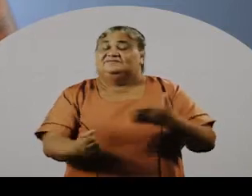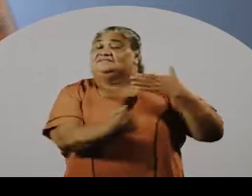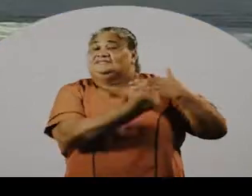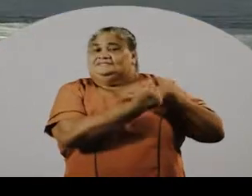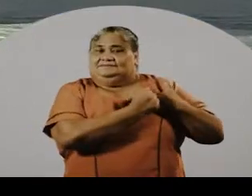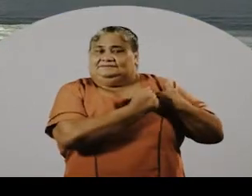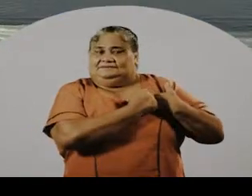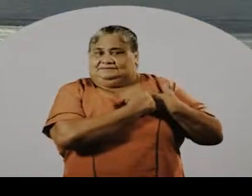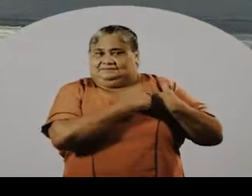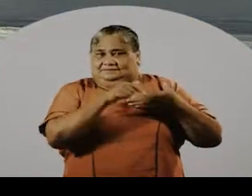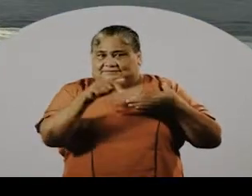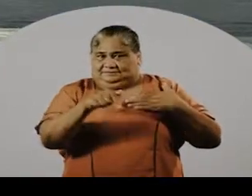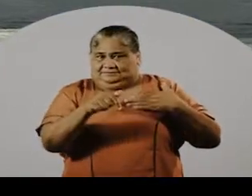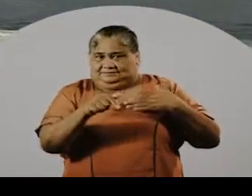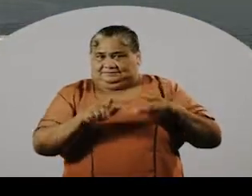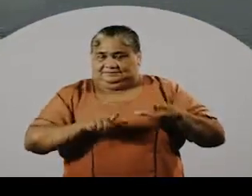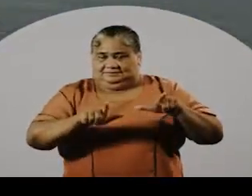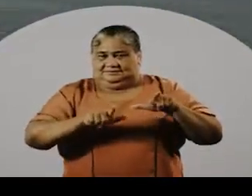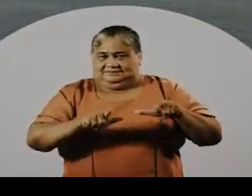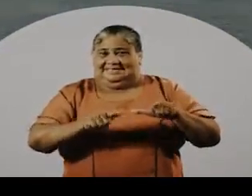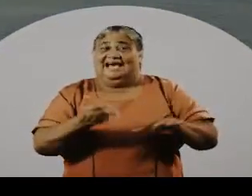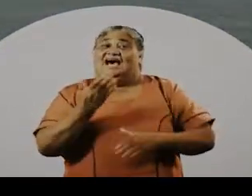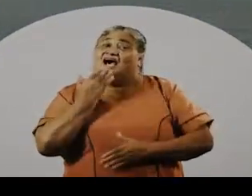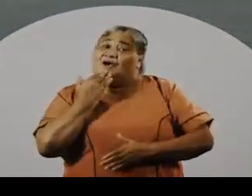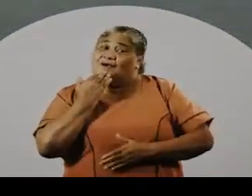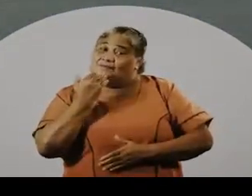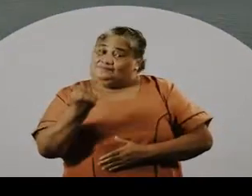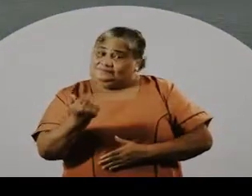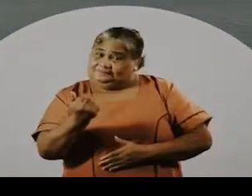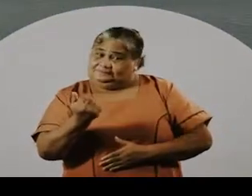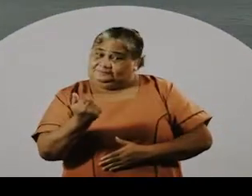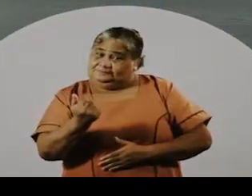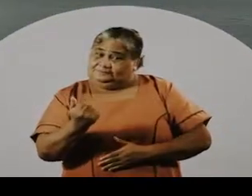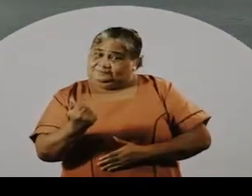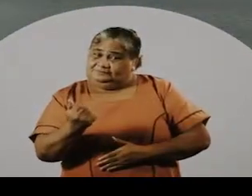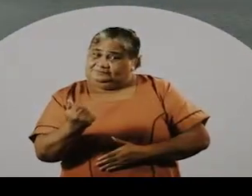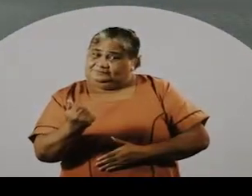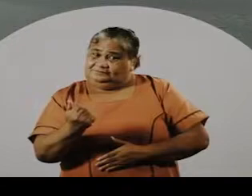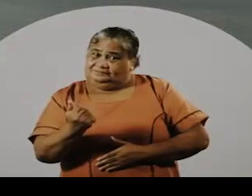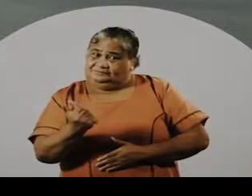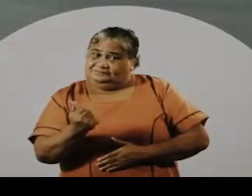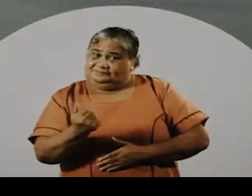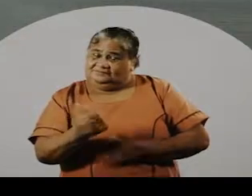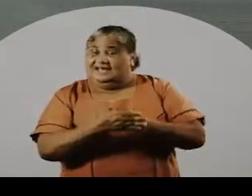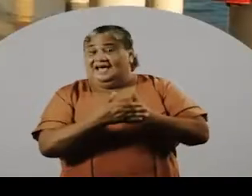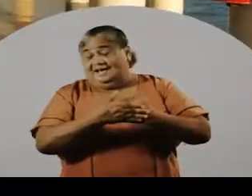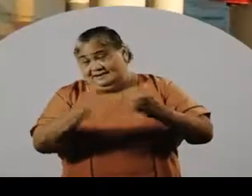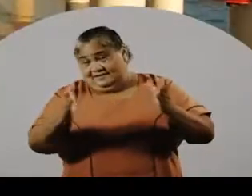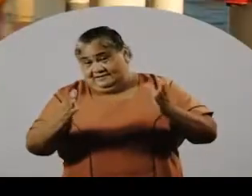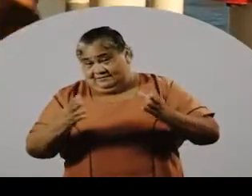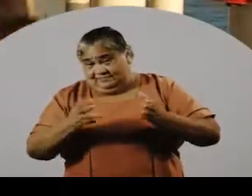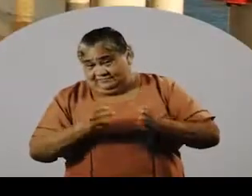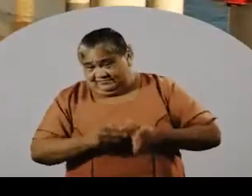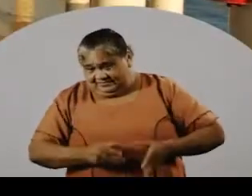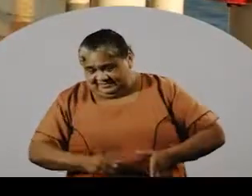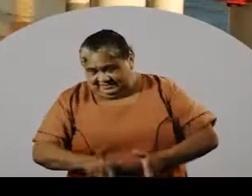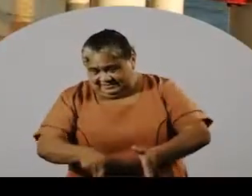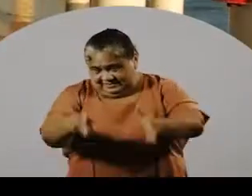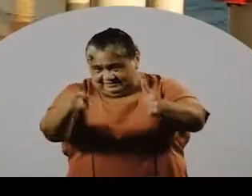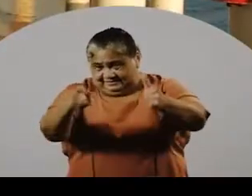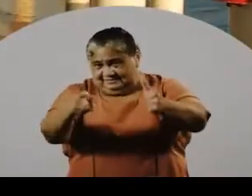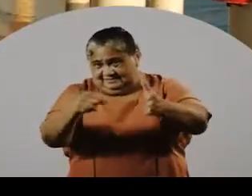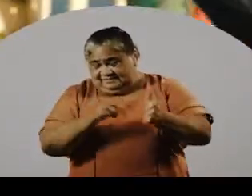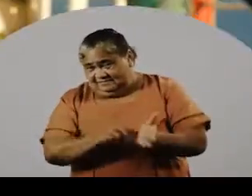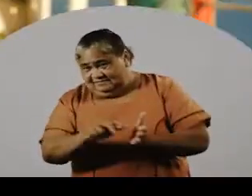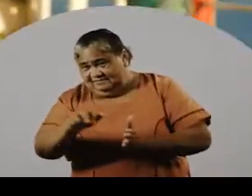malanga. O le saunga le mu o le nei whainga malanga, wha mole mole, wha autangi a mai tūlanga nei. Ia wha avano te mi